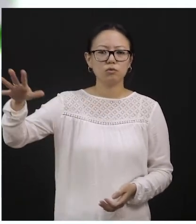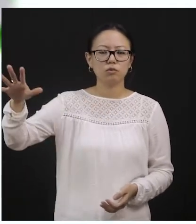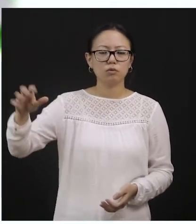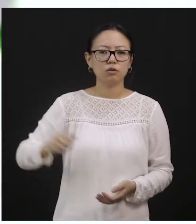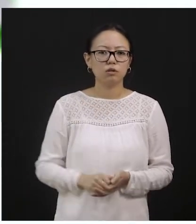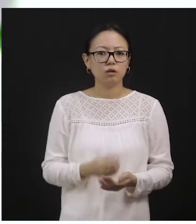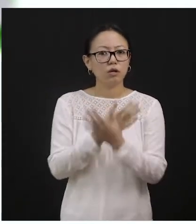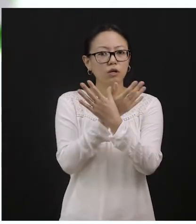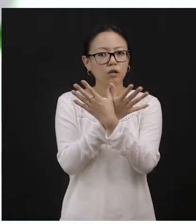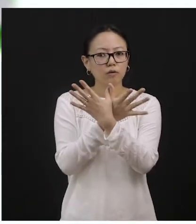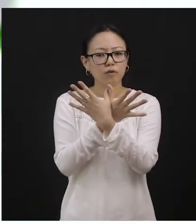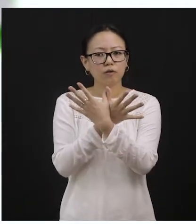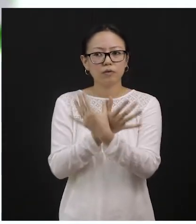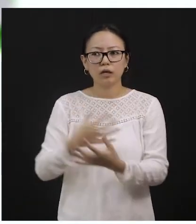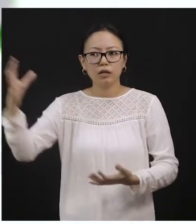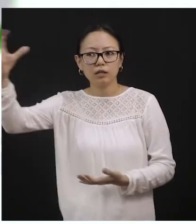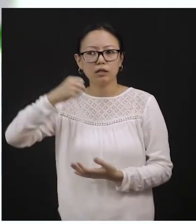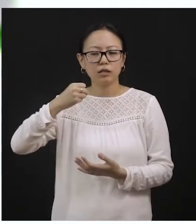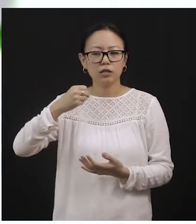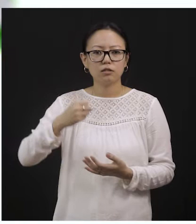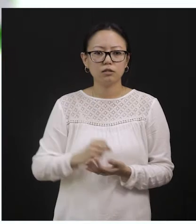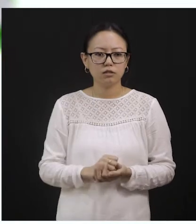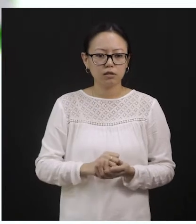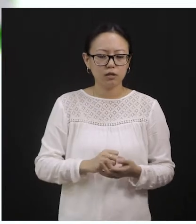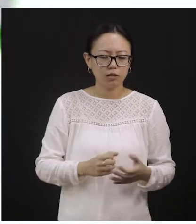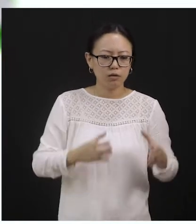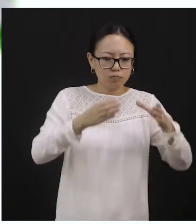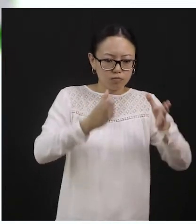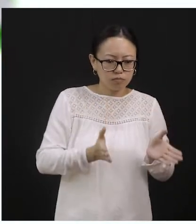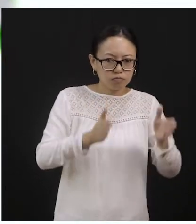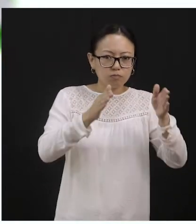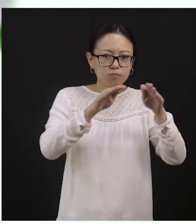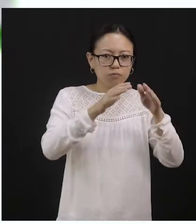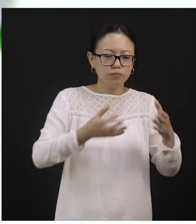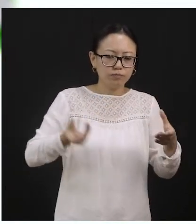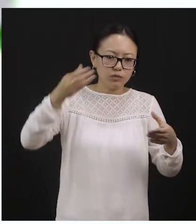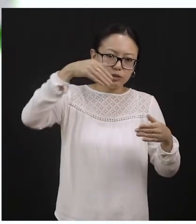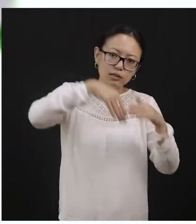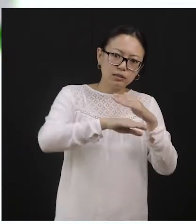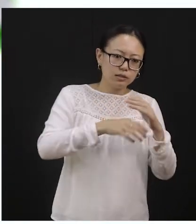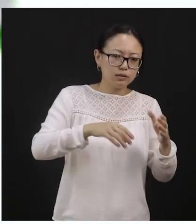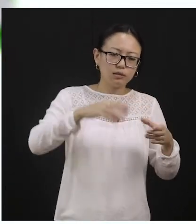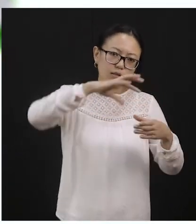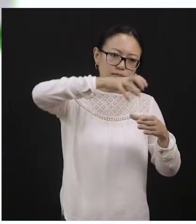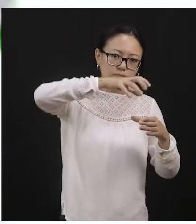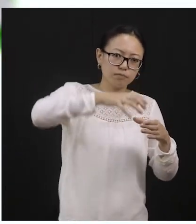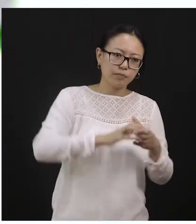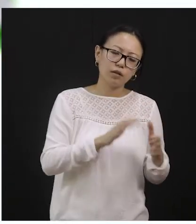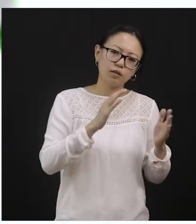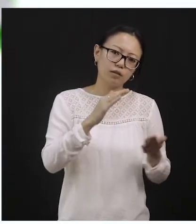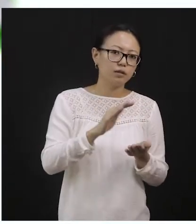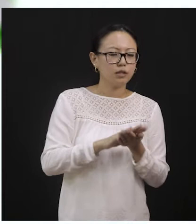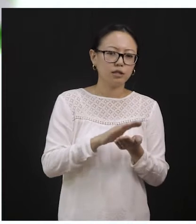keep it in a jar, a transparent kind of jar. And I used to catch a butterfly, and I used to keep that butterfly in